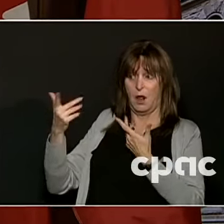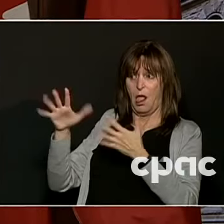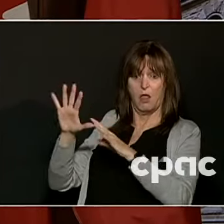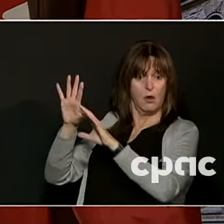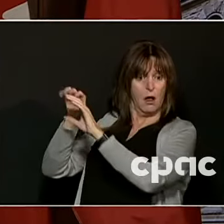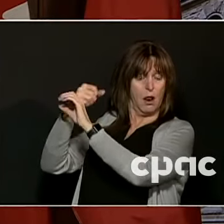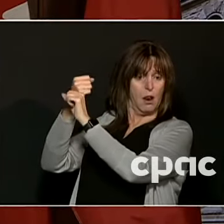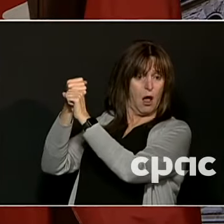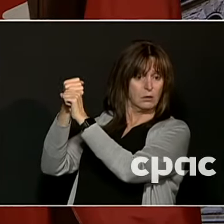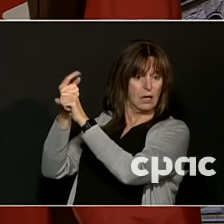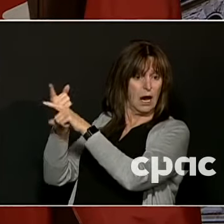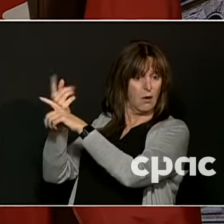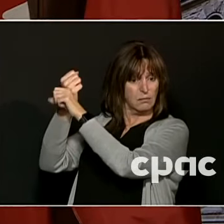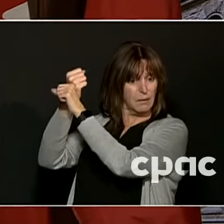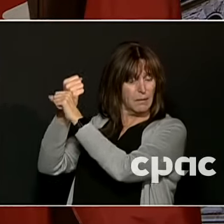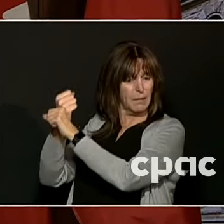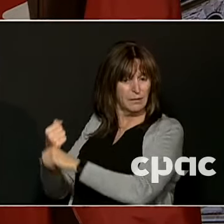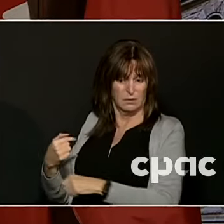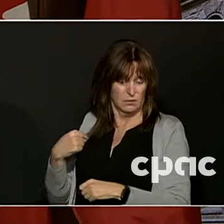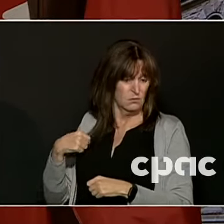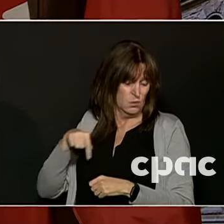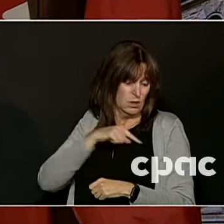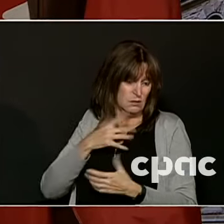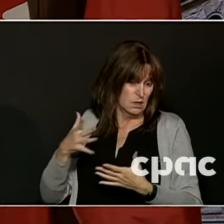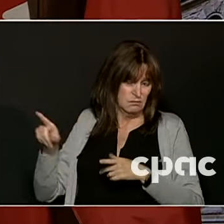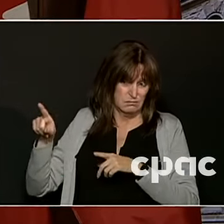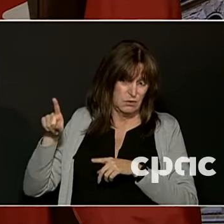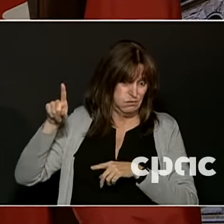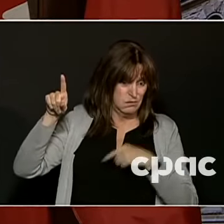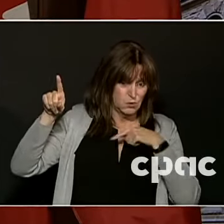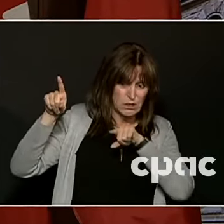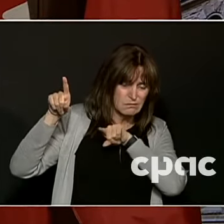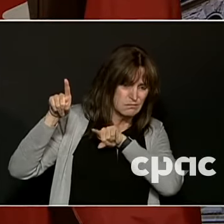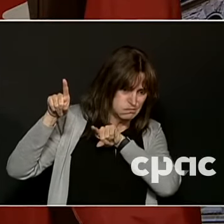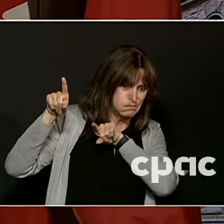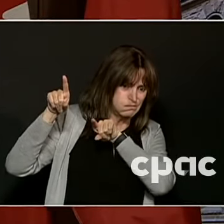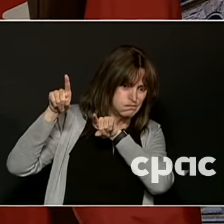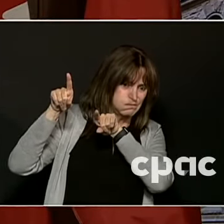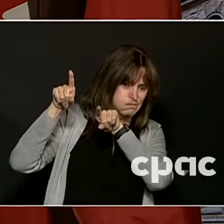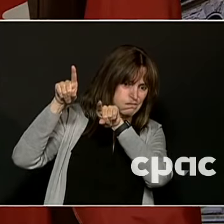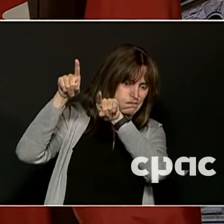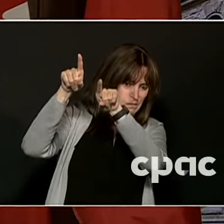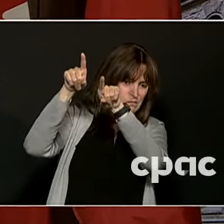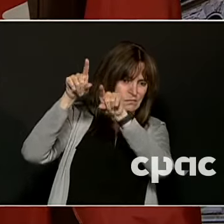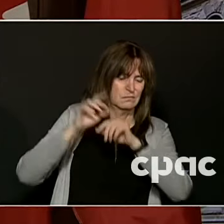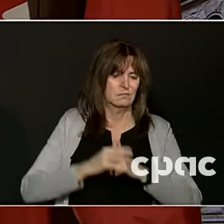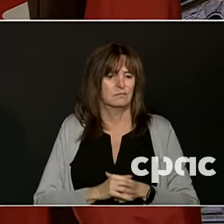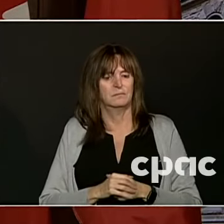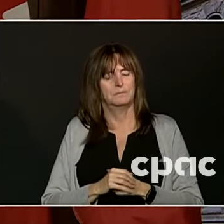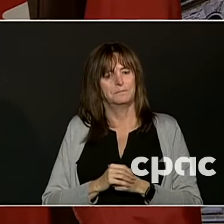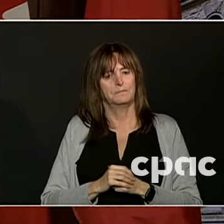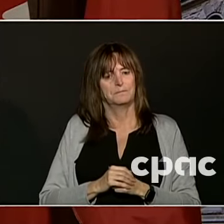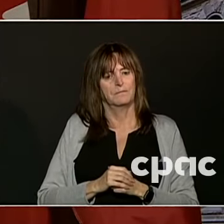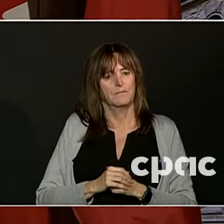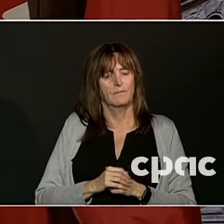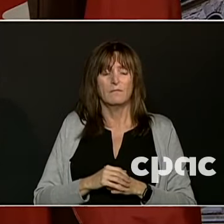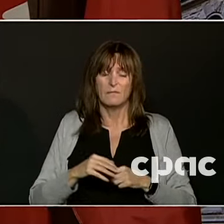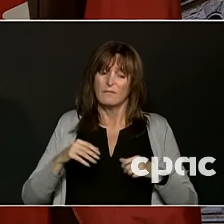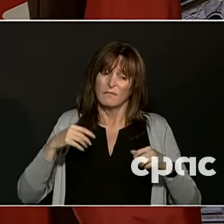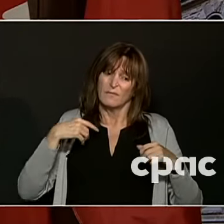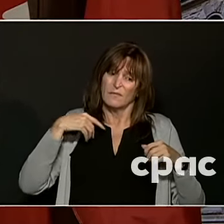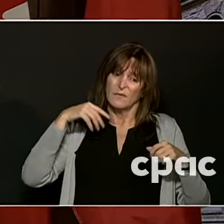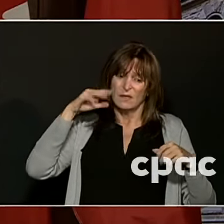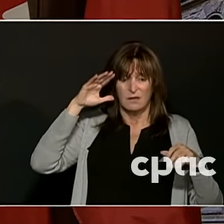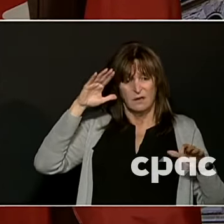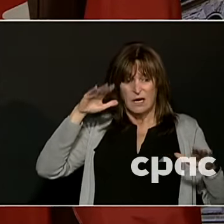curve that they did earlier on this fall. ICU occupancy, we expect will exceed the 150-bed threshold under any